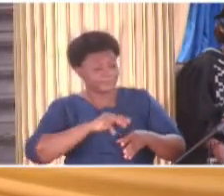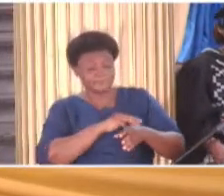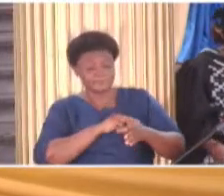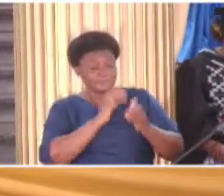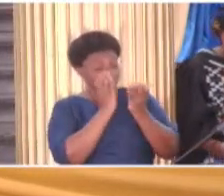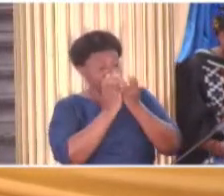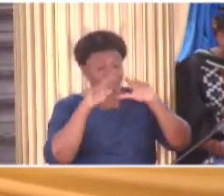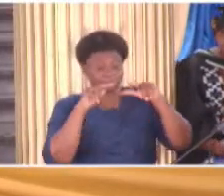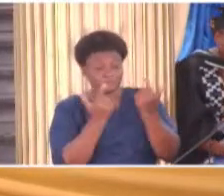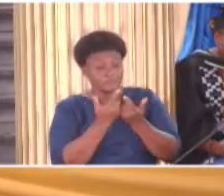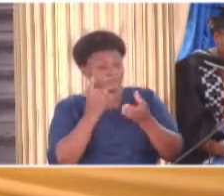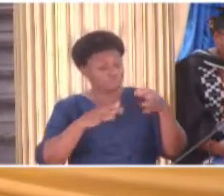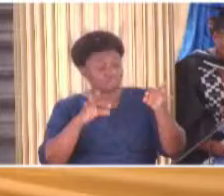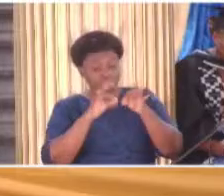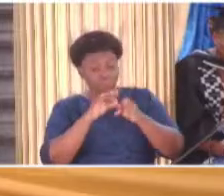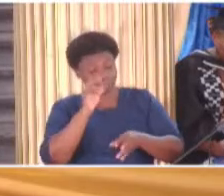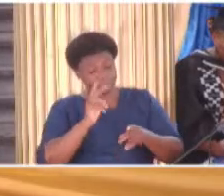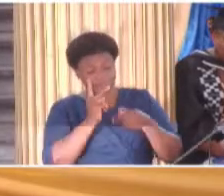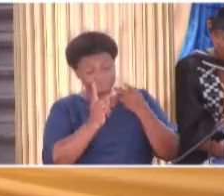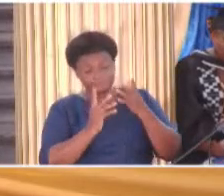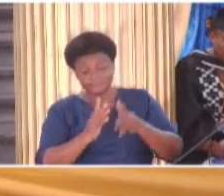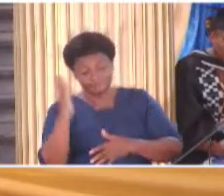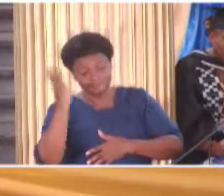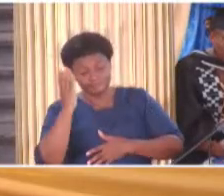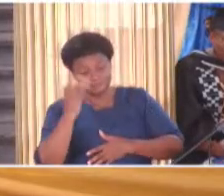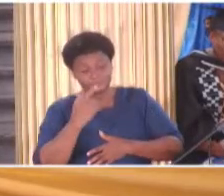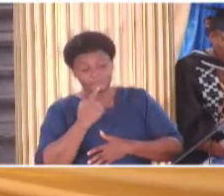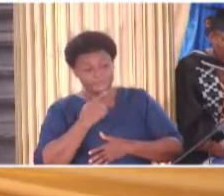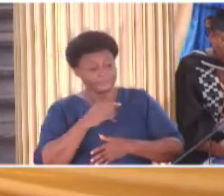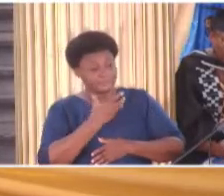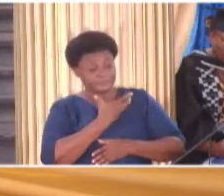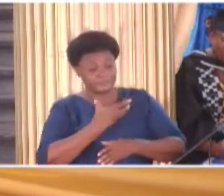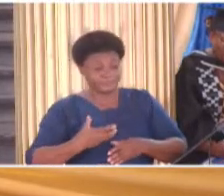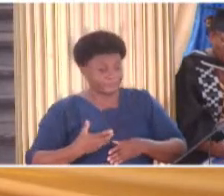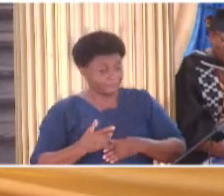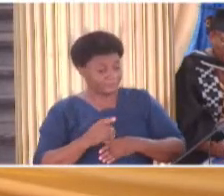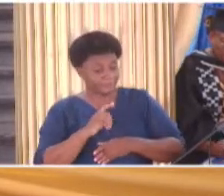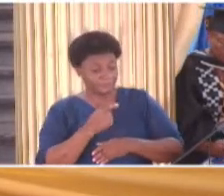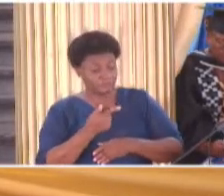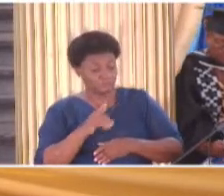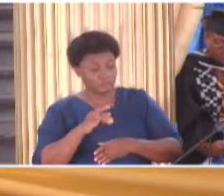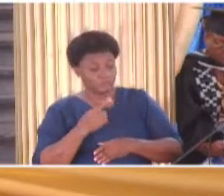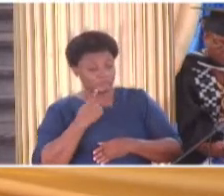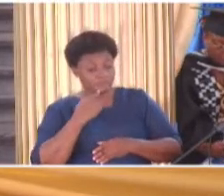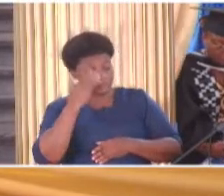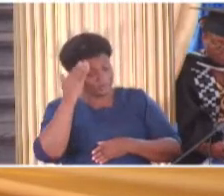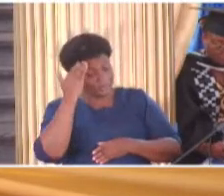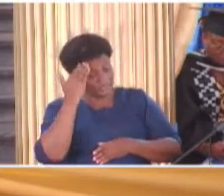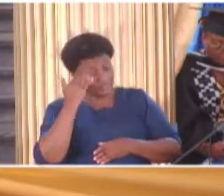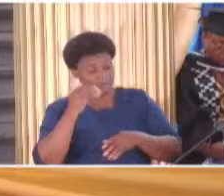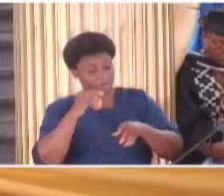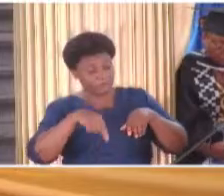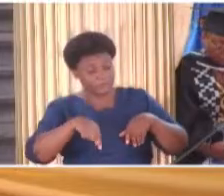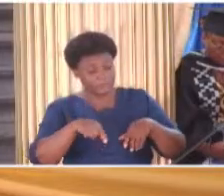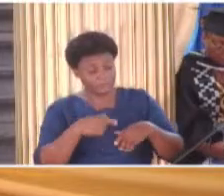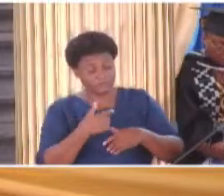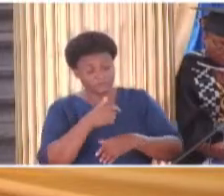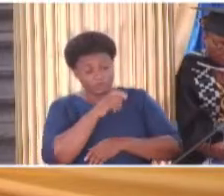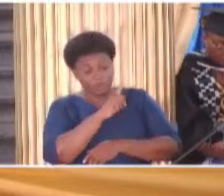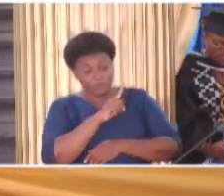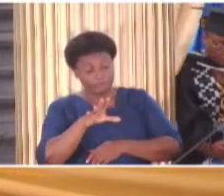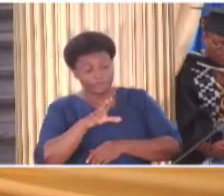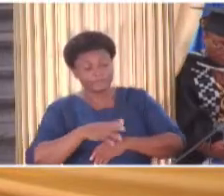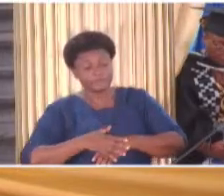distinguished guest speaker, the Chief G1, Headquarters 15 Armored Brigade, the Commanding